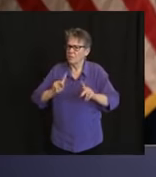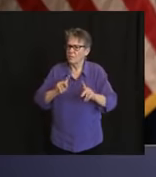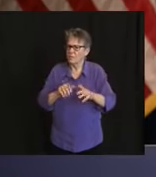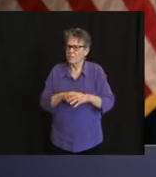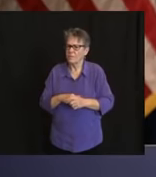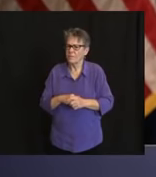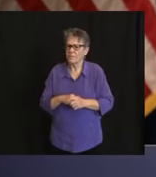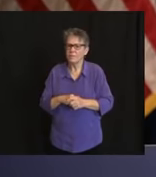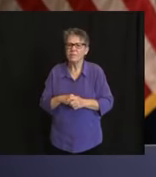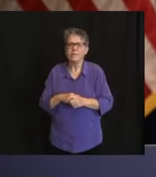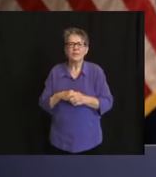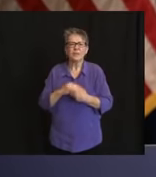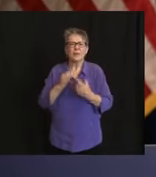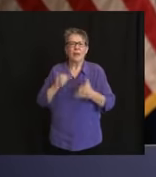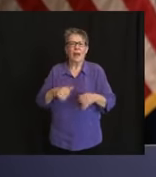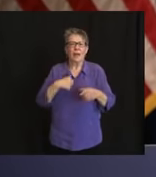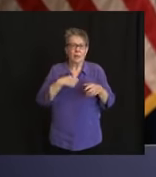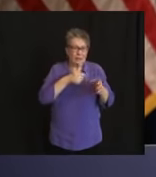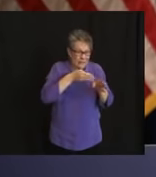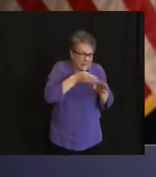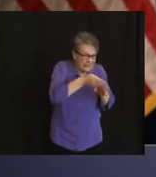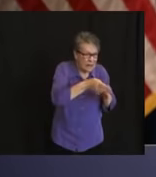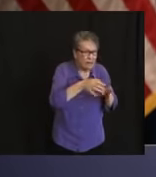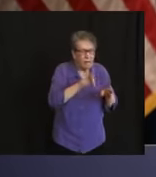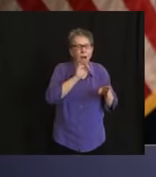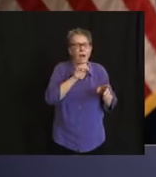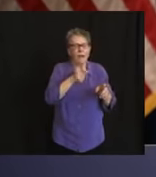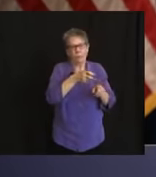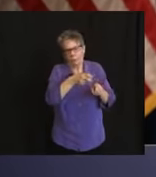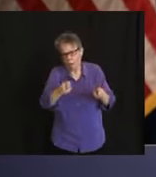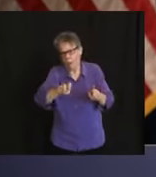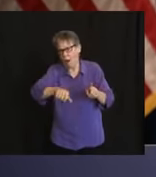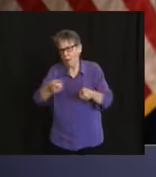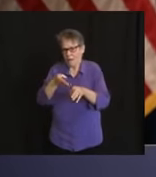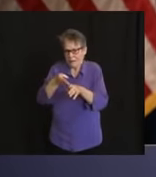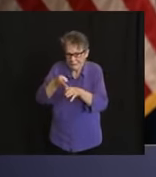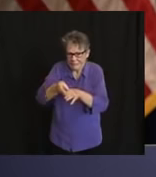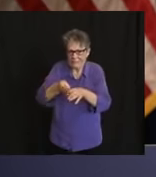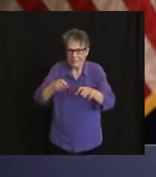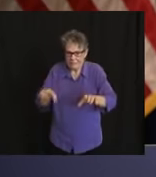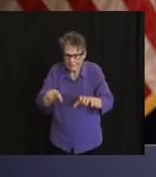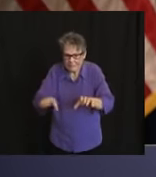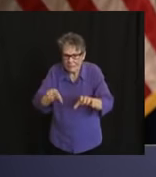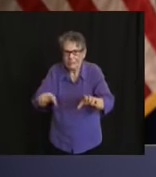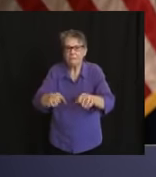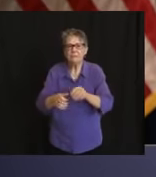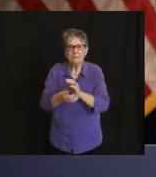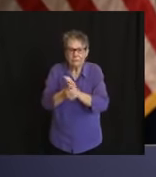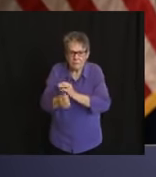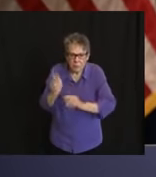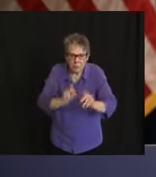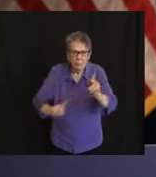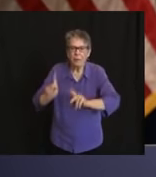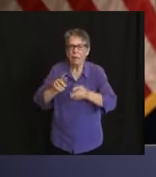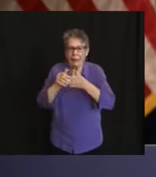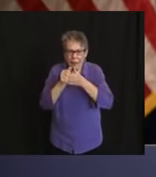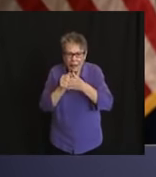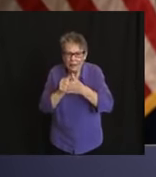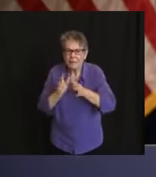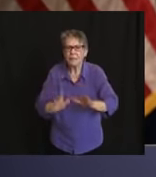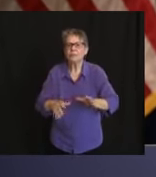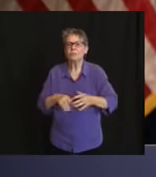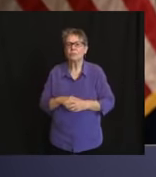avocation or profession over there, and no one's complaining. They're just doing it. And this group is a good example of it. They weren't in the